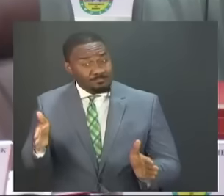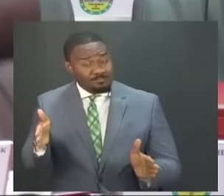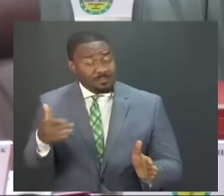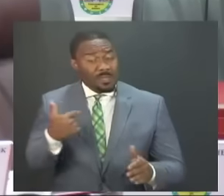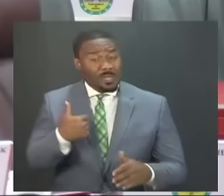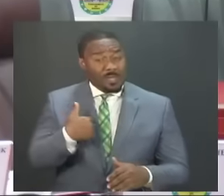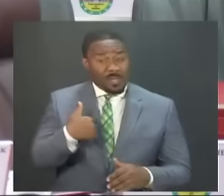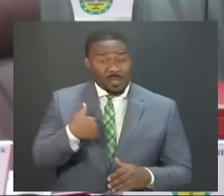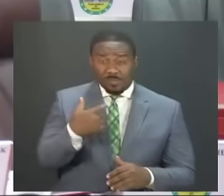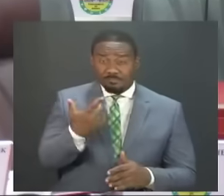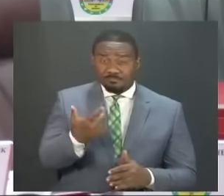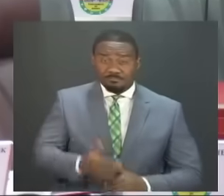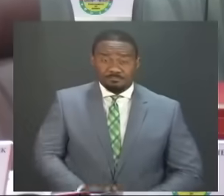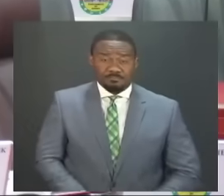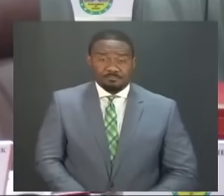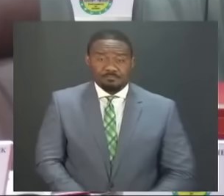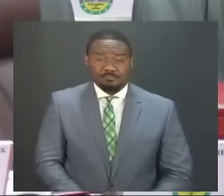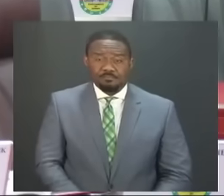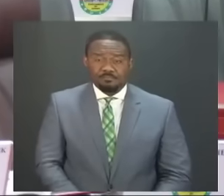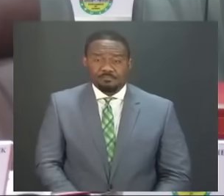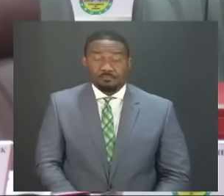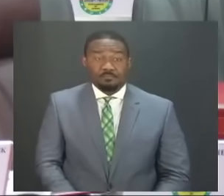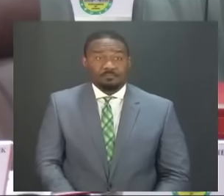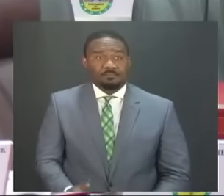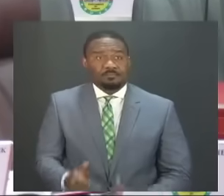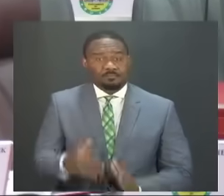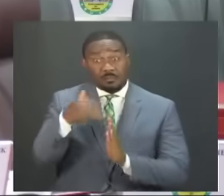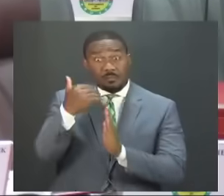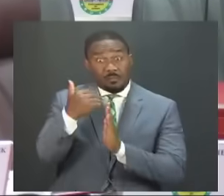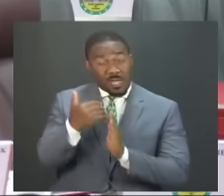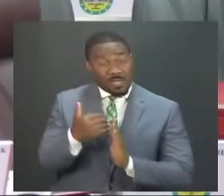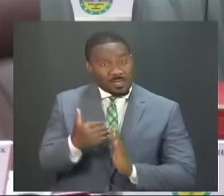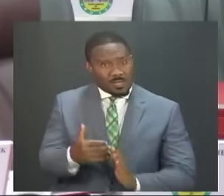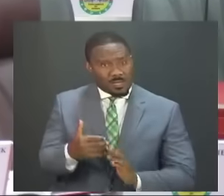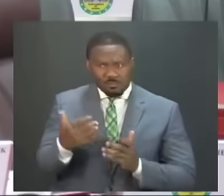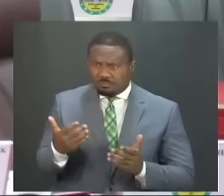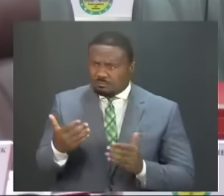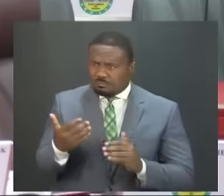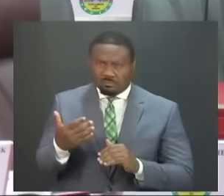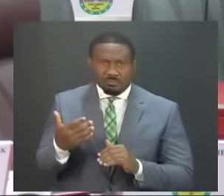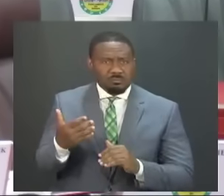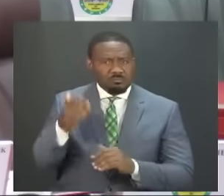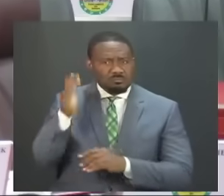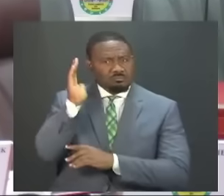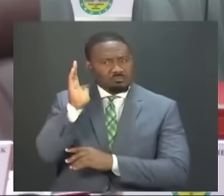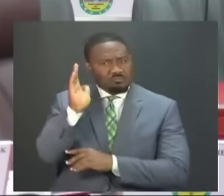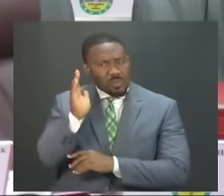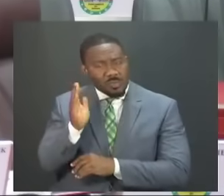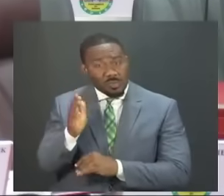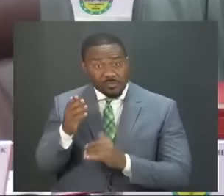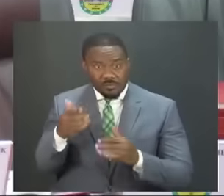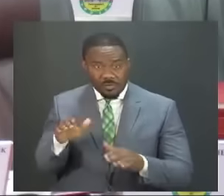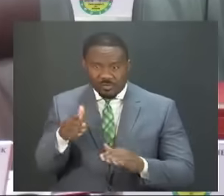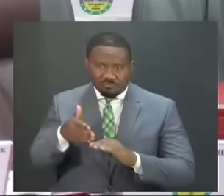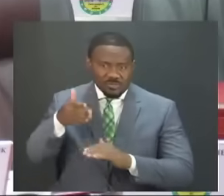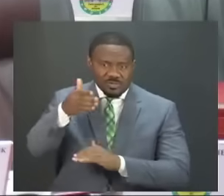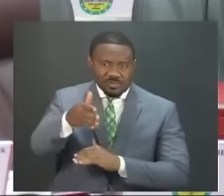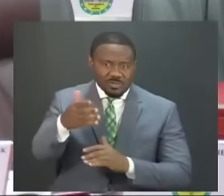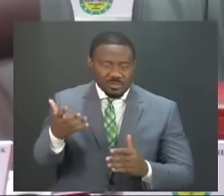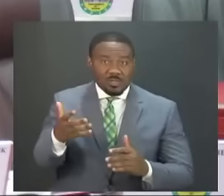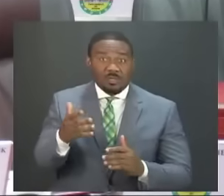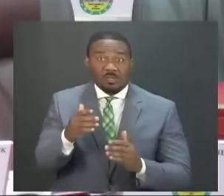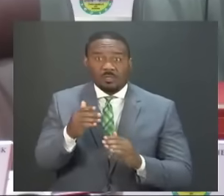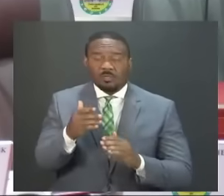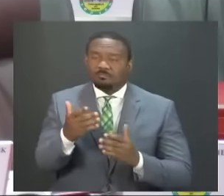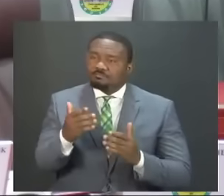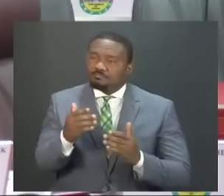context that when the budget is presented and we go for post-budget hearing, the rest of it is motions for the approval of